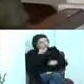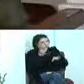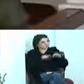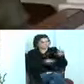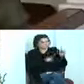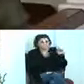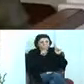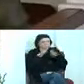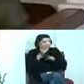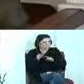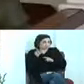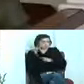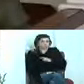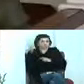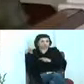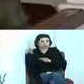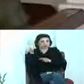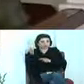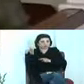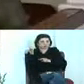go there.